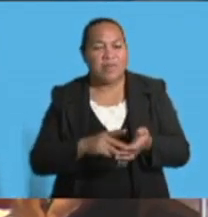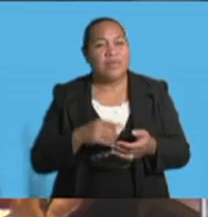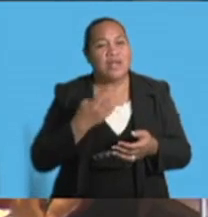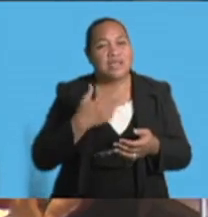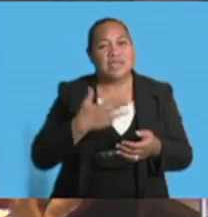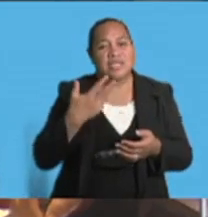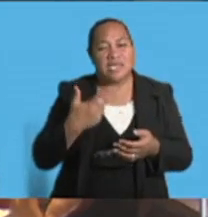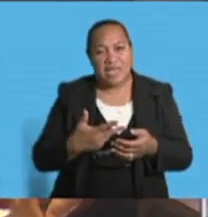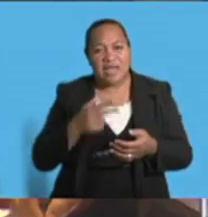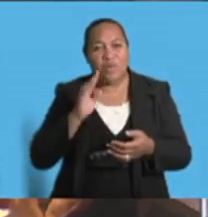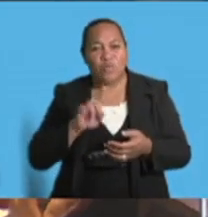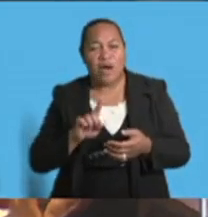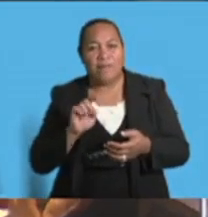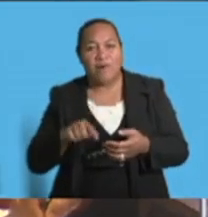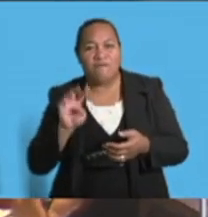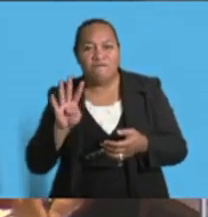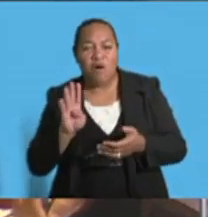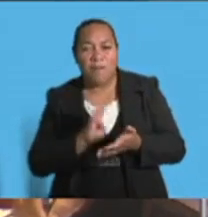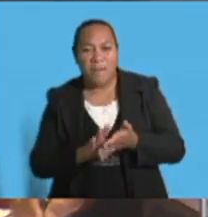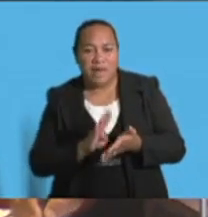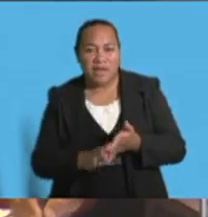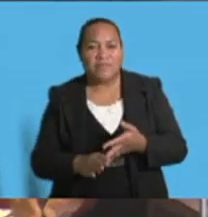billion. 1999,